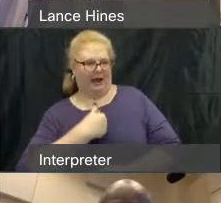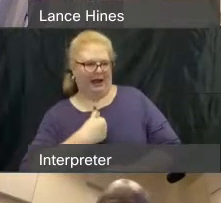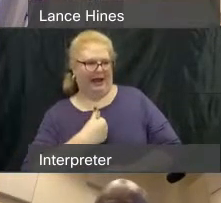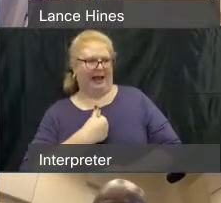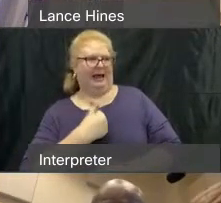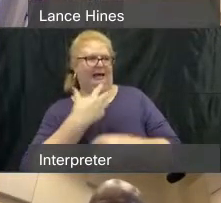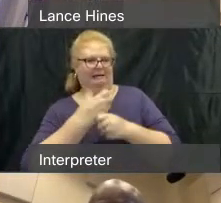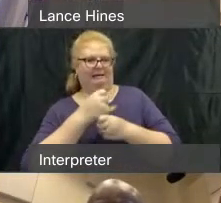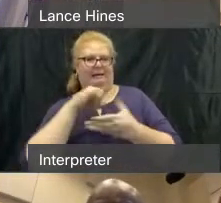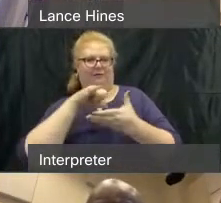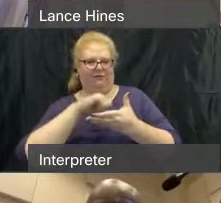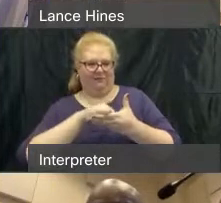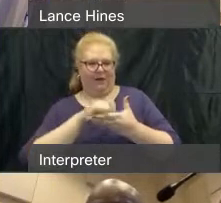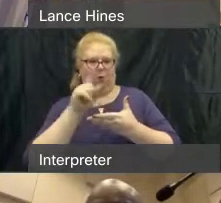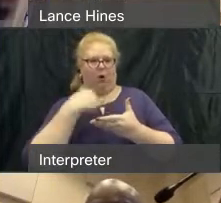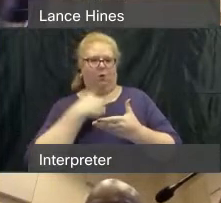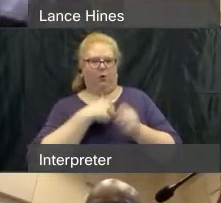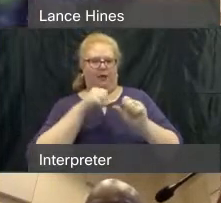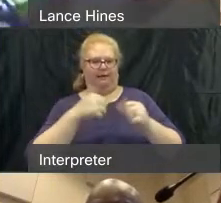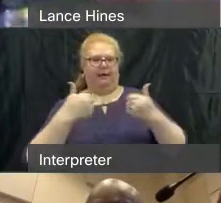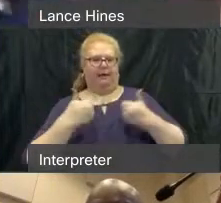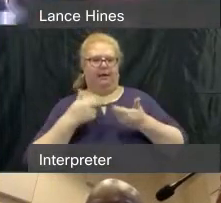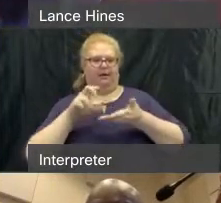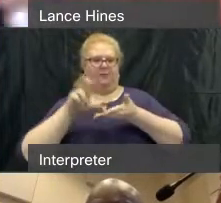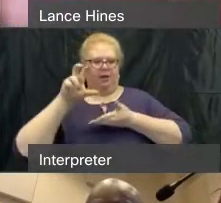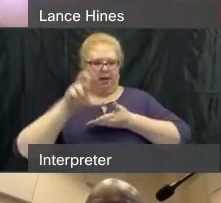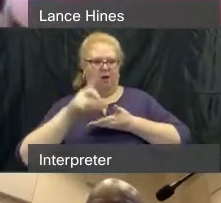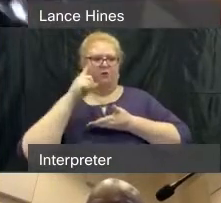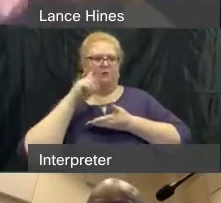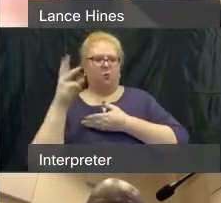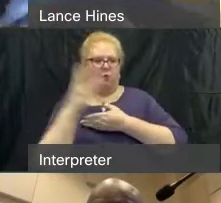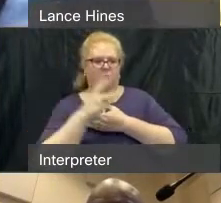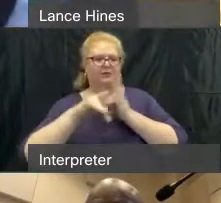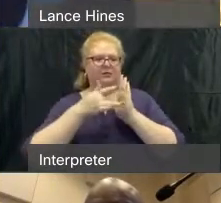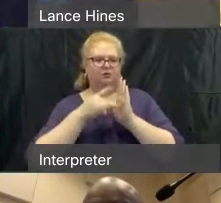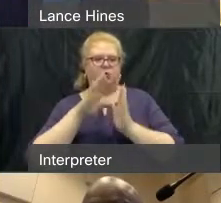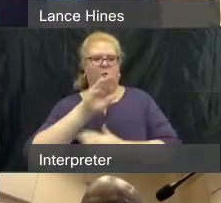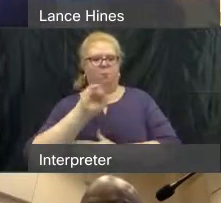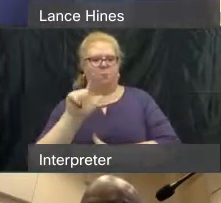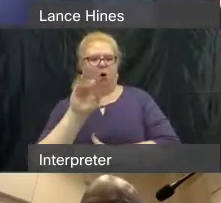included, an allocation for the improvement to the West Central ball fields included in the budget?